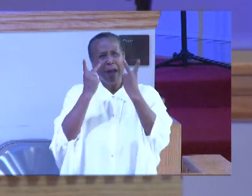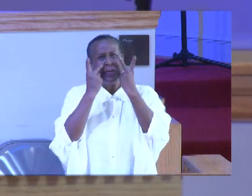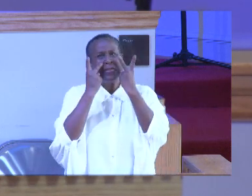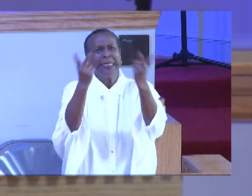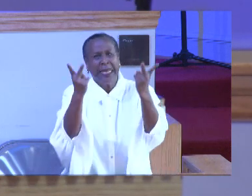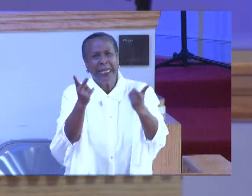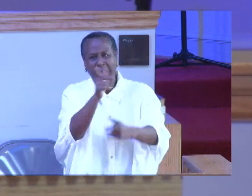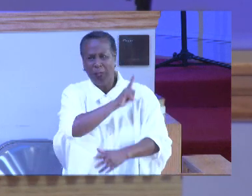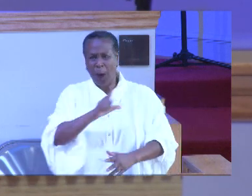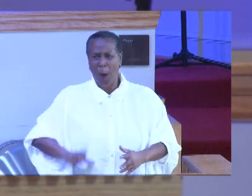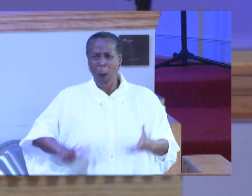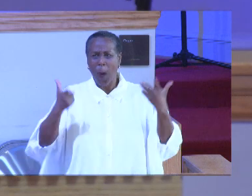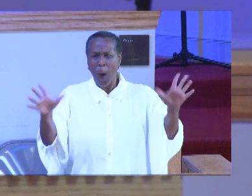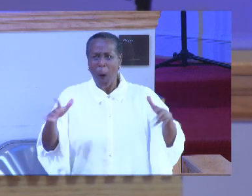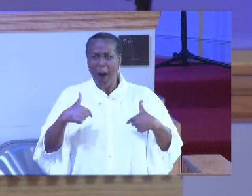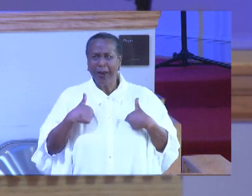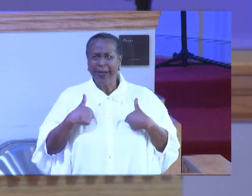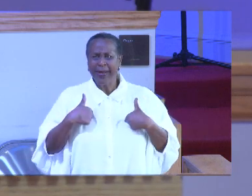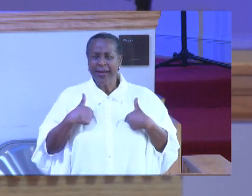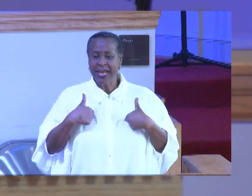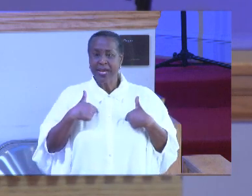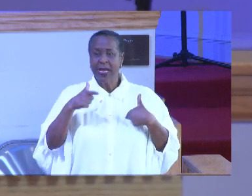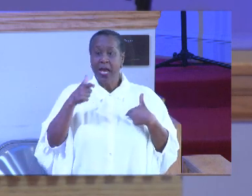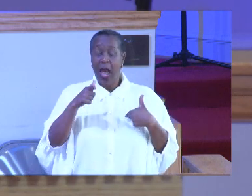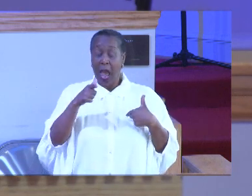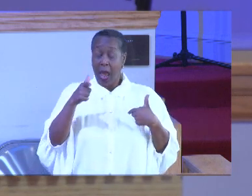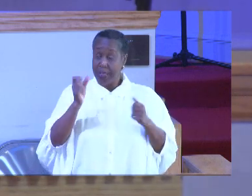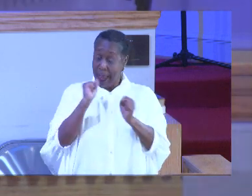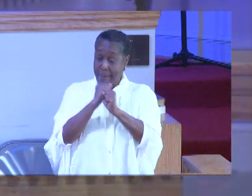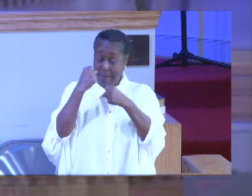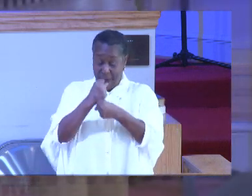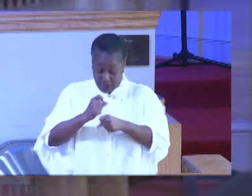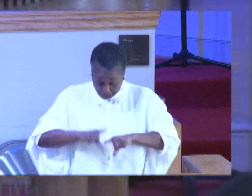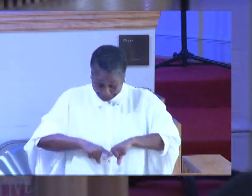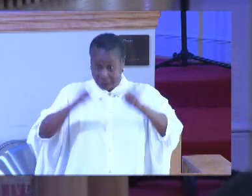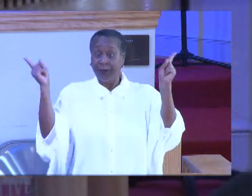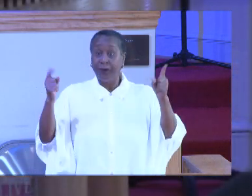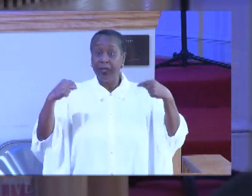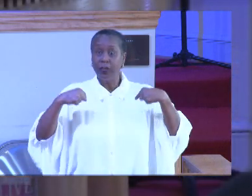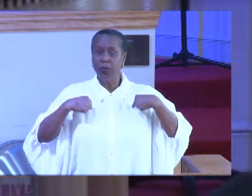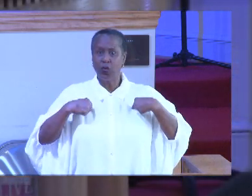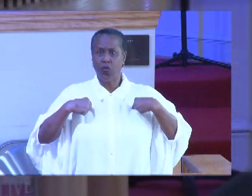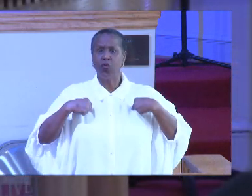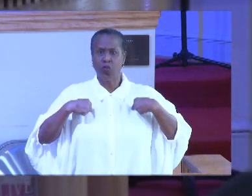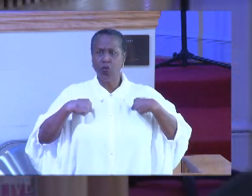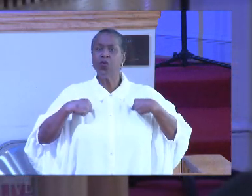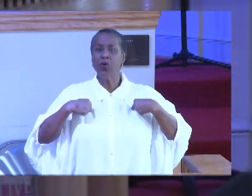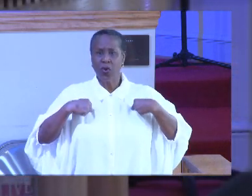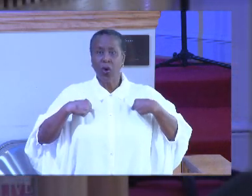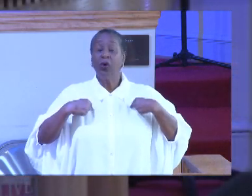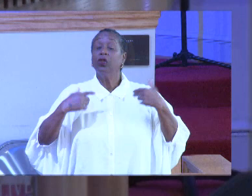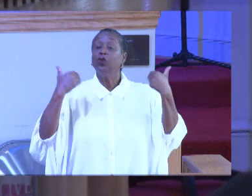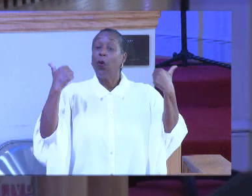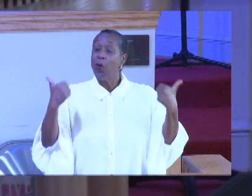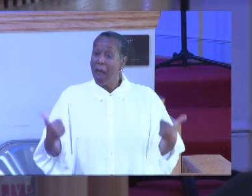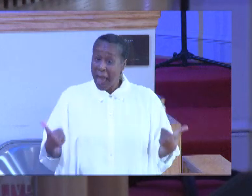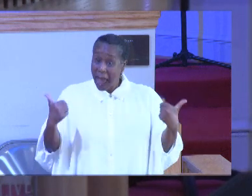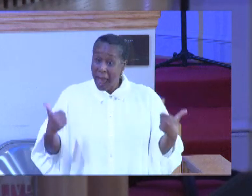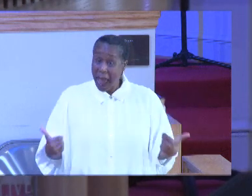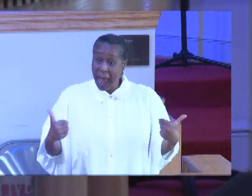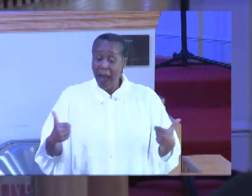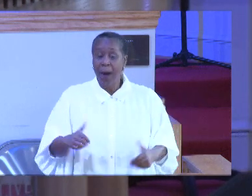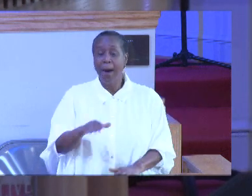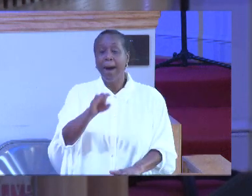Lord has made a difference. And so, beloved,